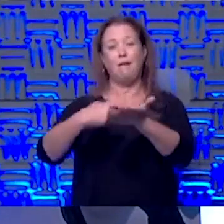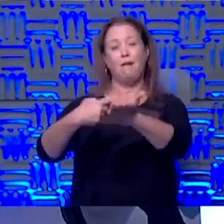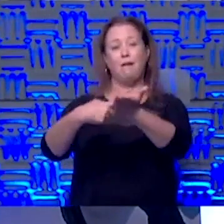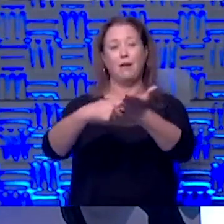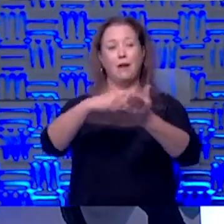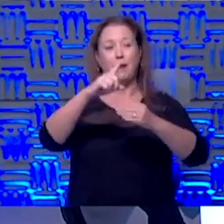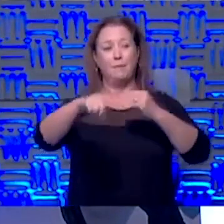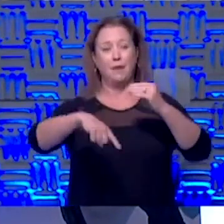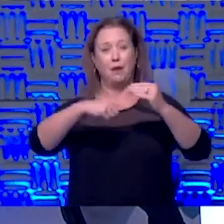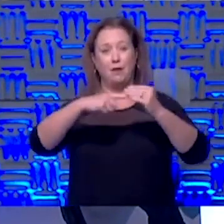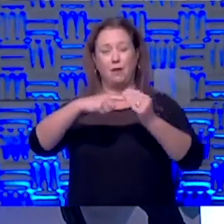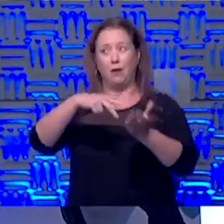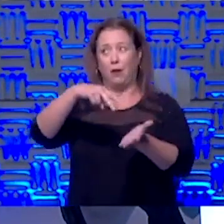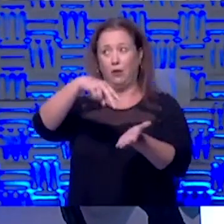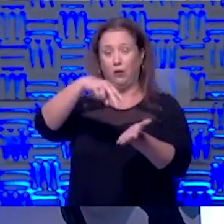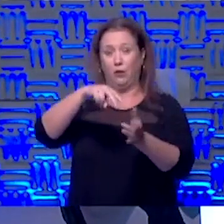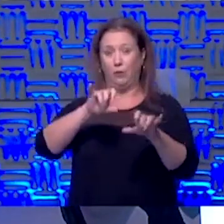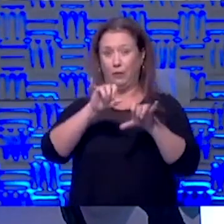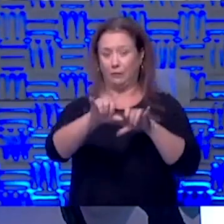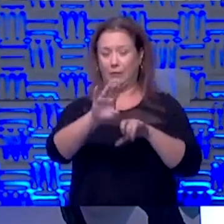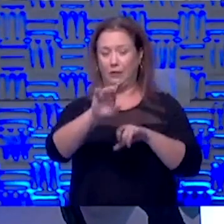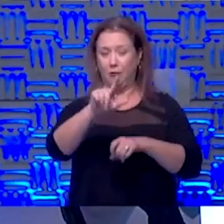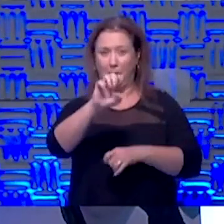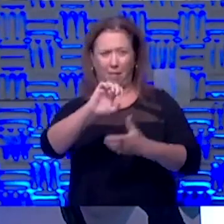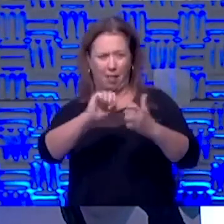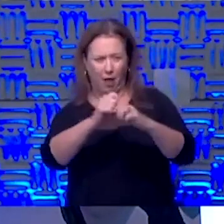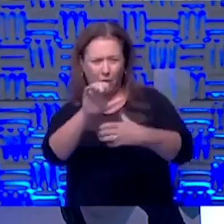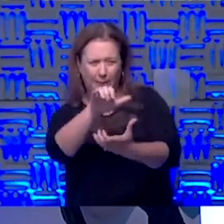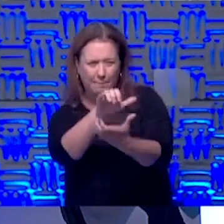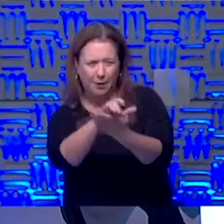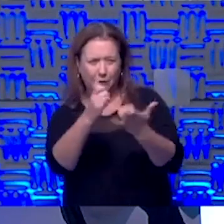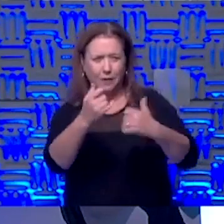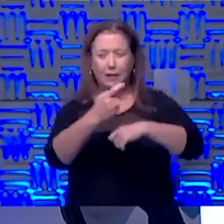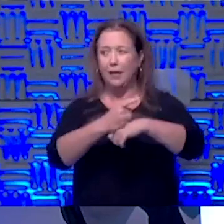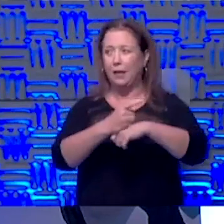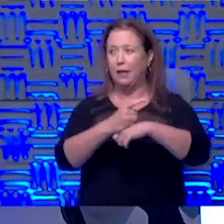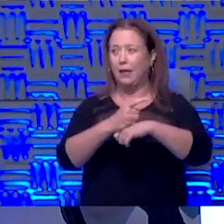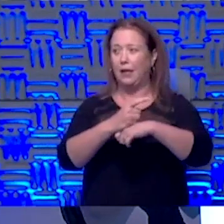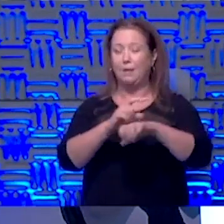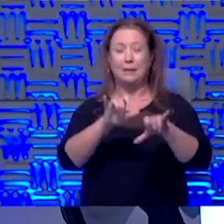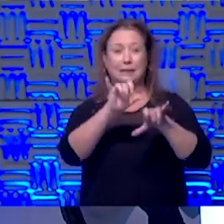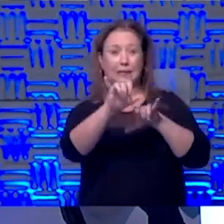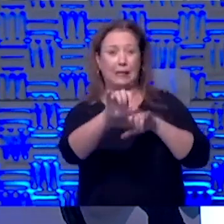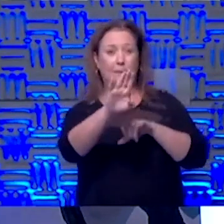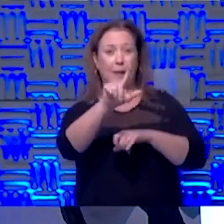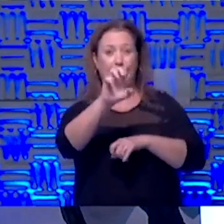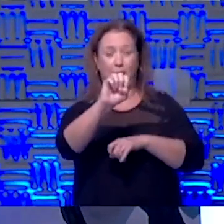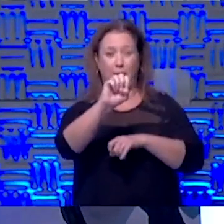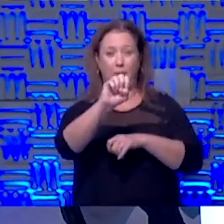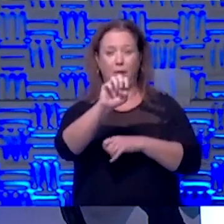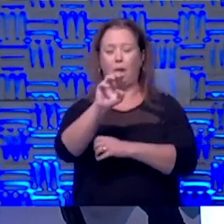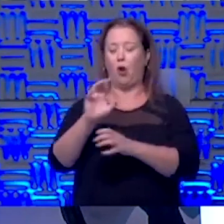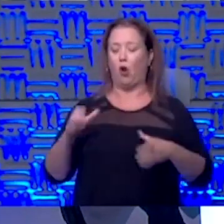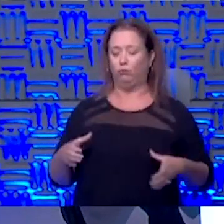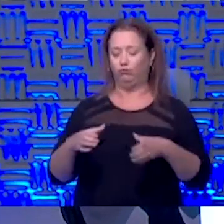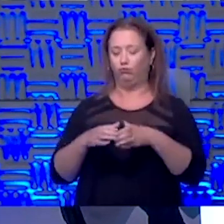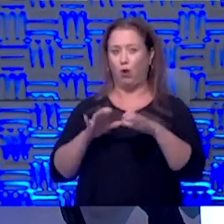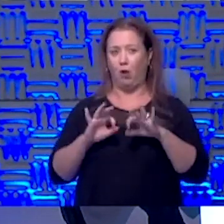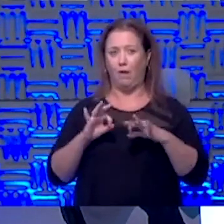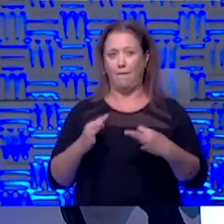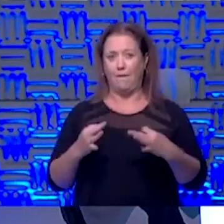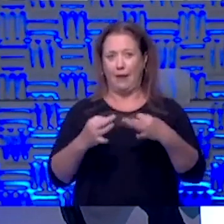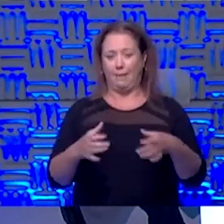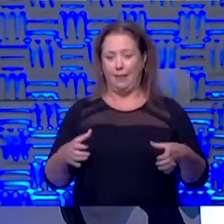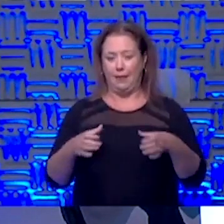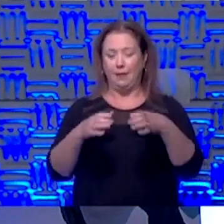bit. Are you staying in your bubble when you get married? How's it going? Yep, going to be staying in my bubble. We just have our immediate family coming to be a